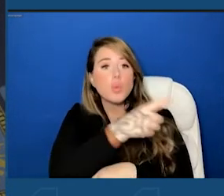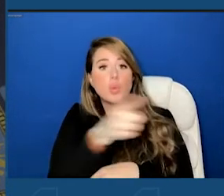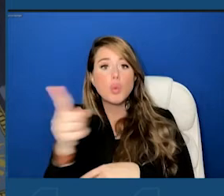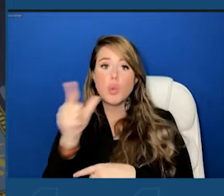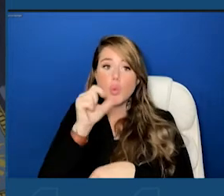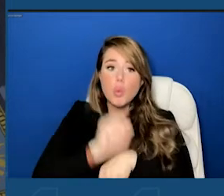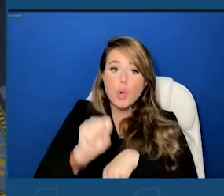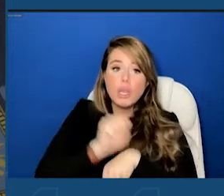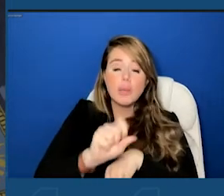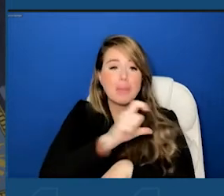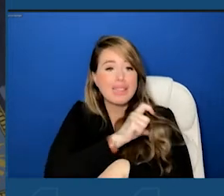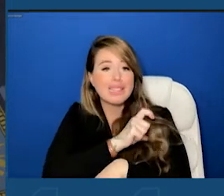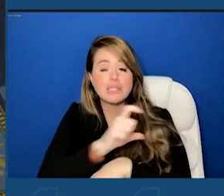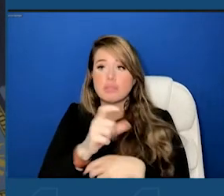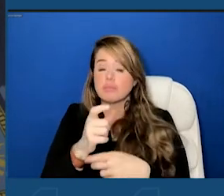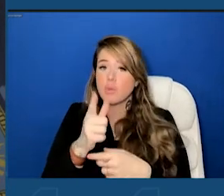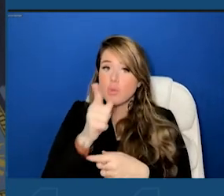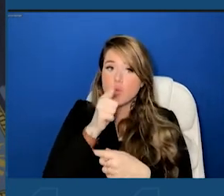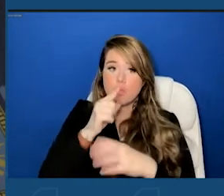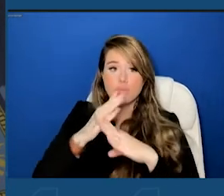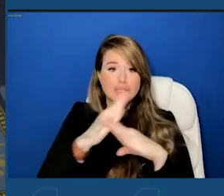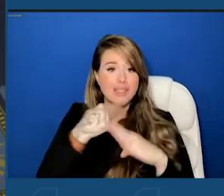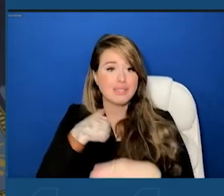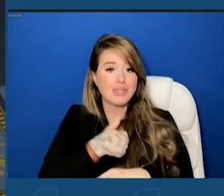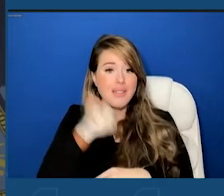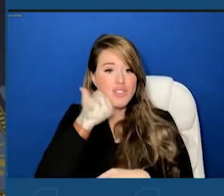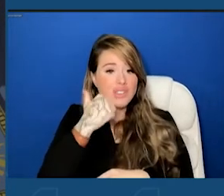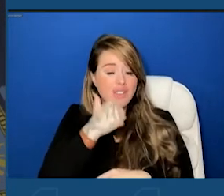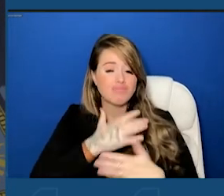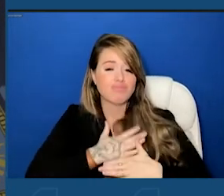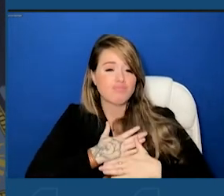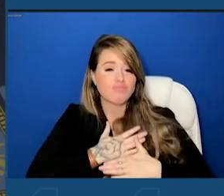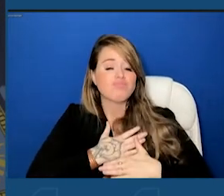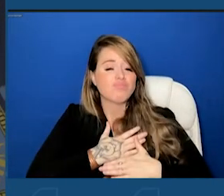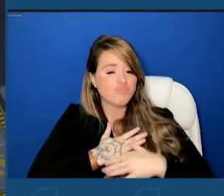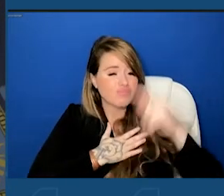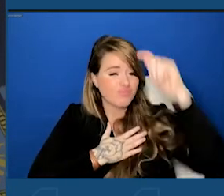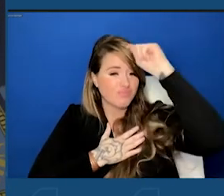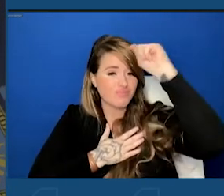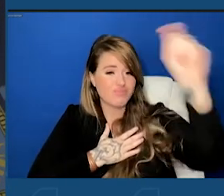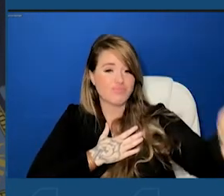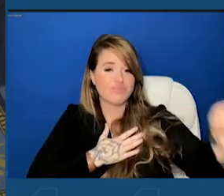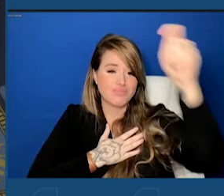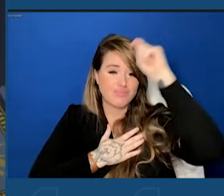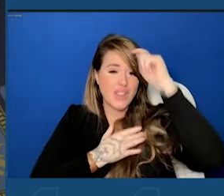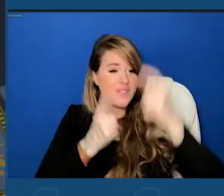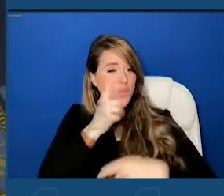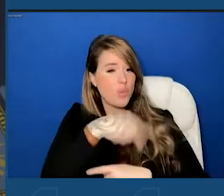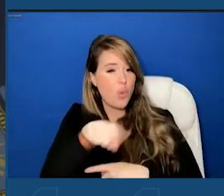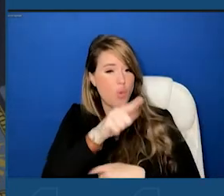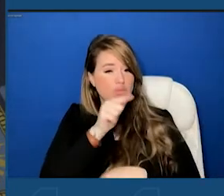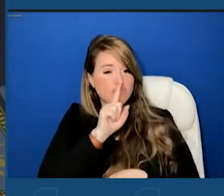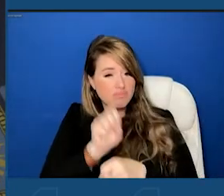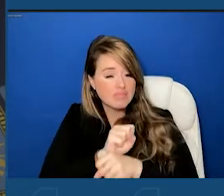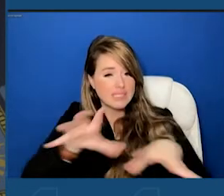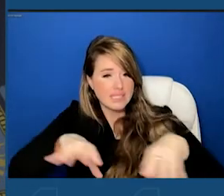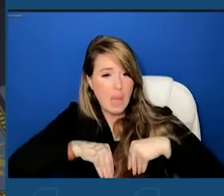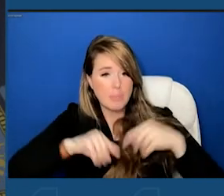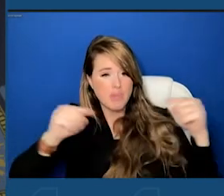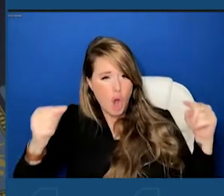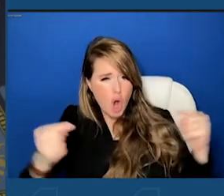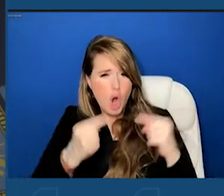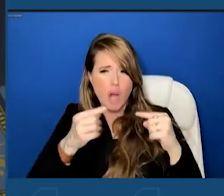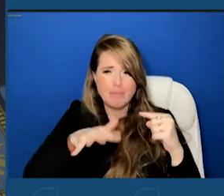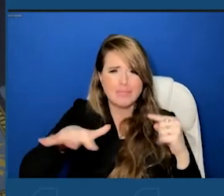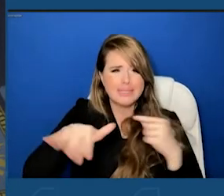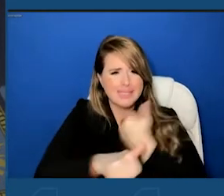keep us safe every day, my heart's full of gratitude, especially those who are literally in harm's way when you go out in those streets. So to